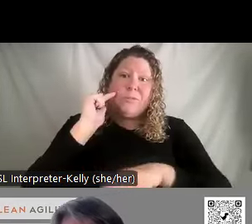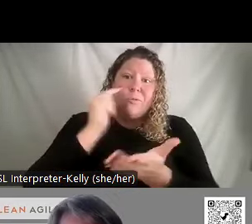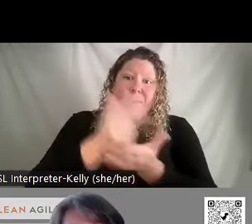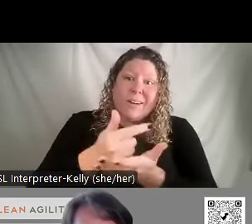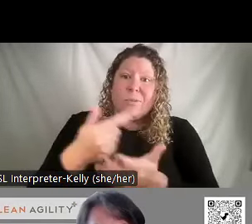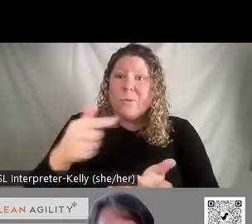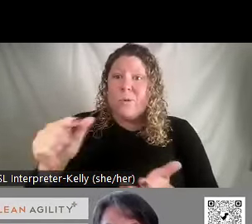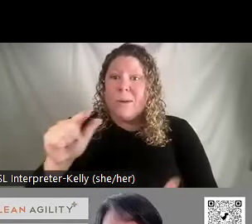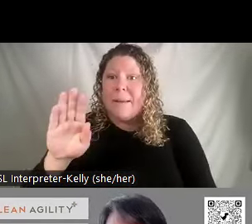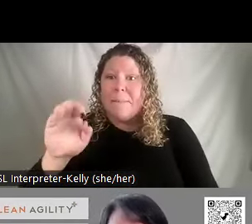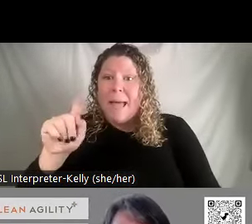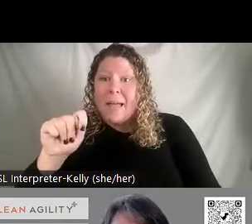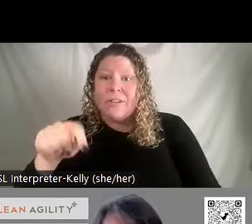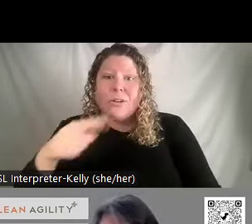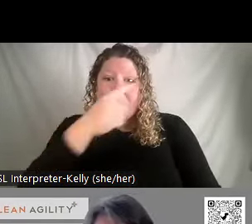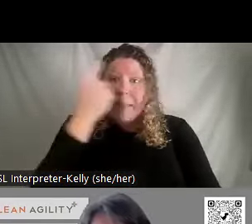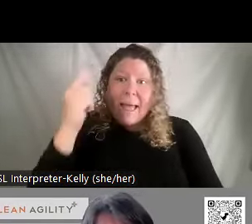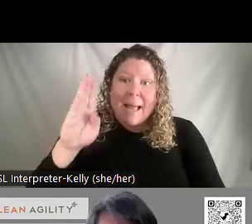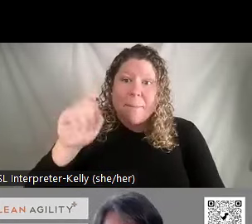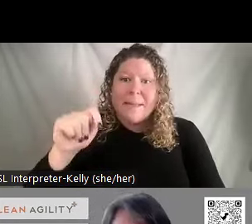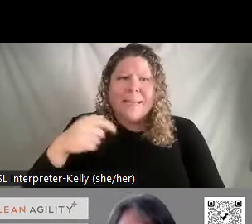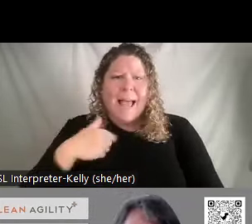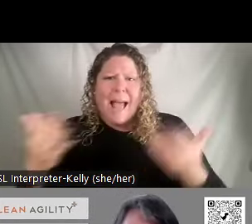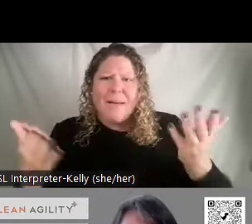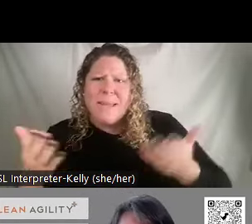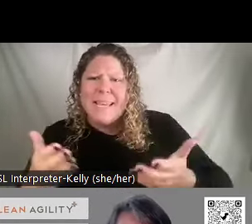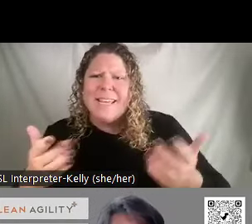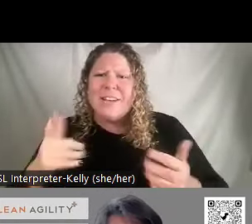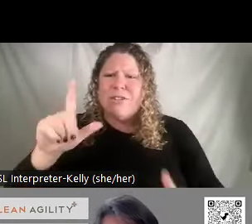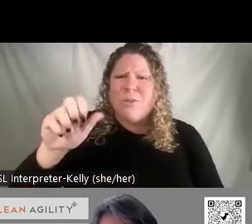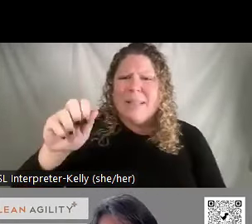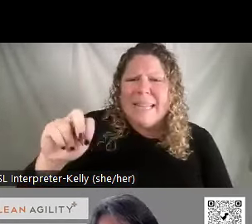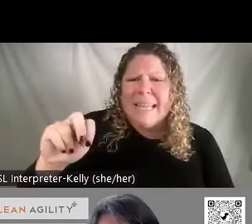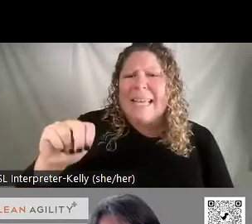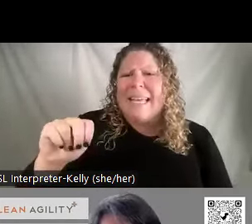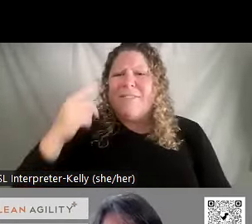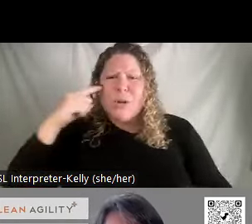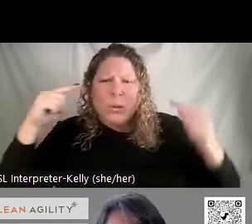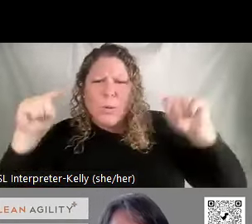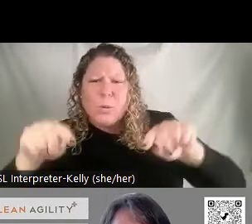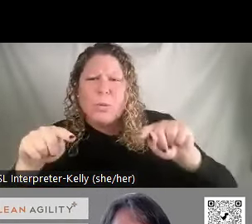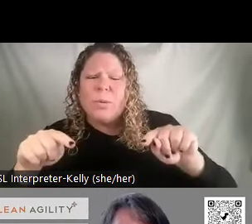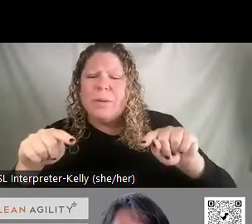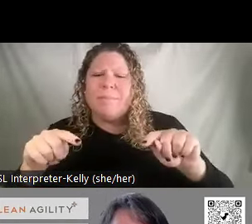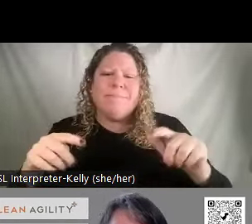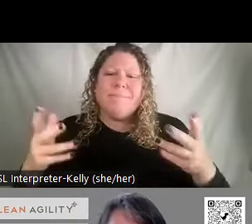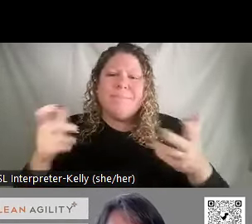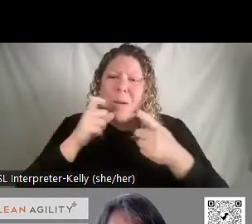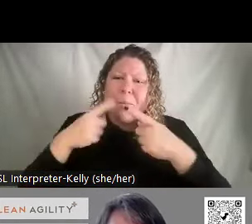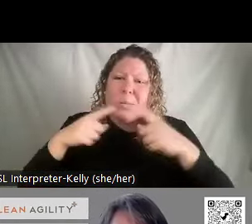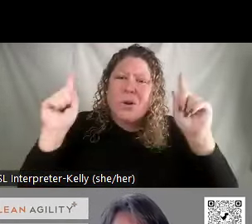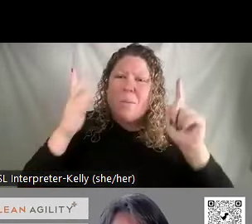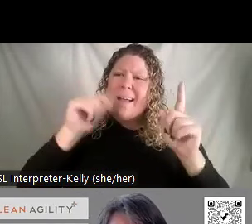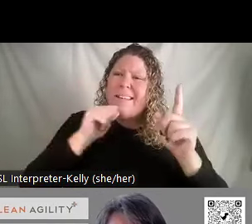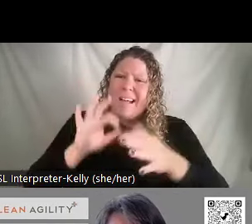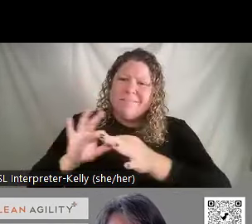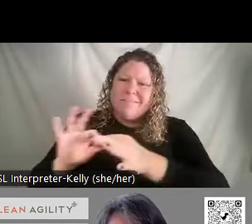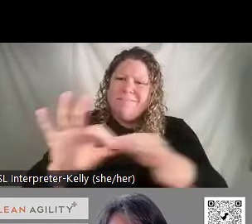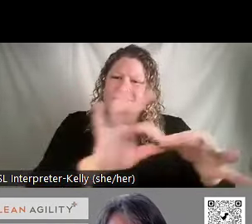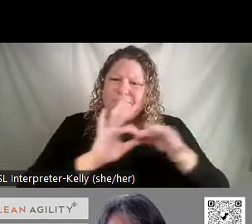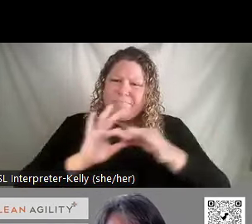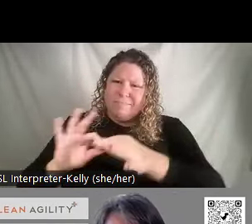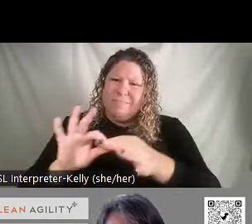black belt, and they go, I'm here to lean you. I'm here to lean you out. Well, that doesn't work very well because it doesn't build the level of buy-in that we're